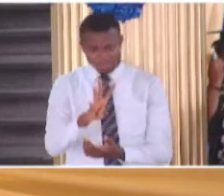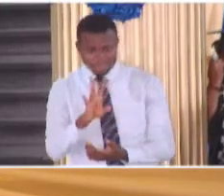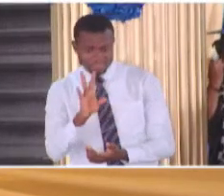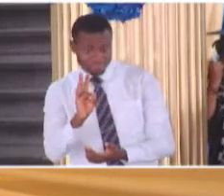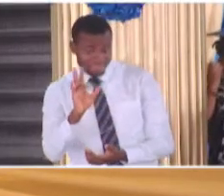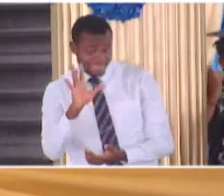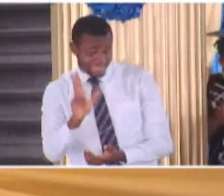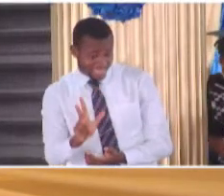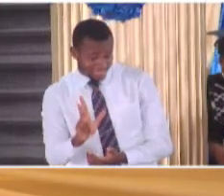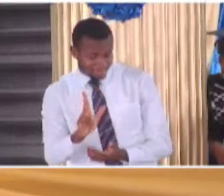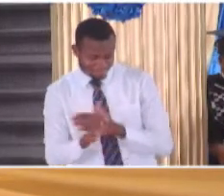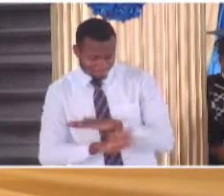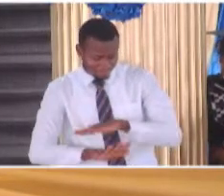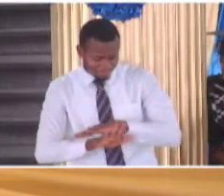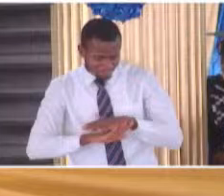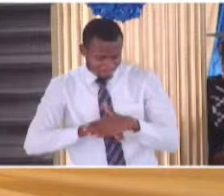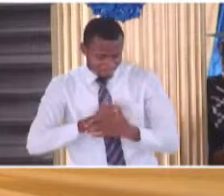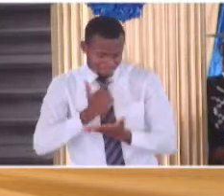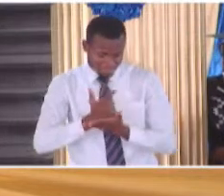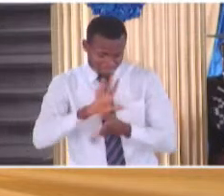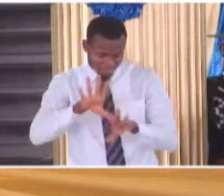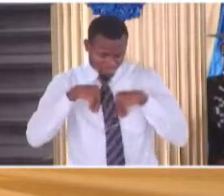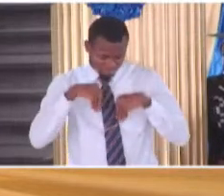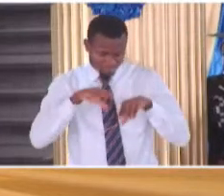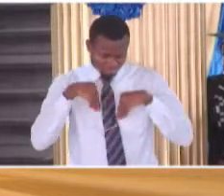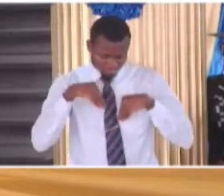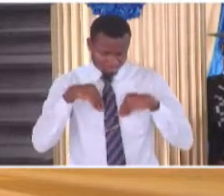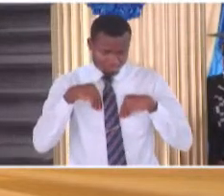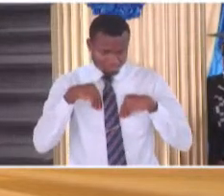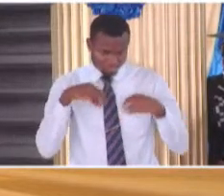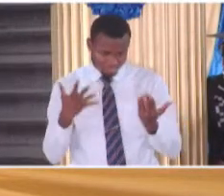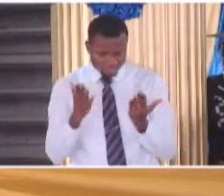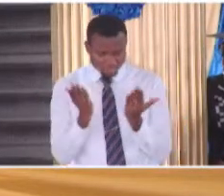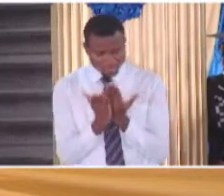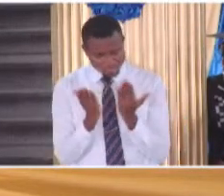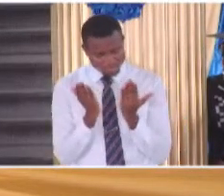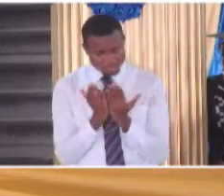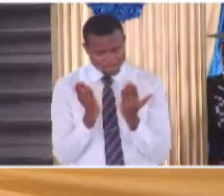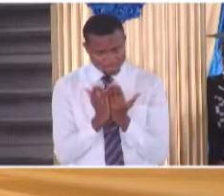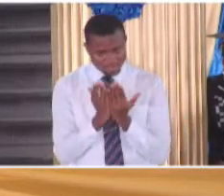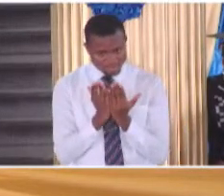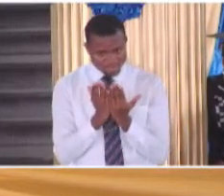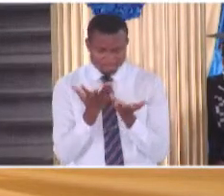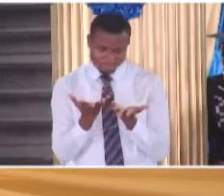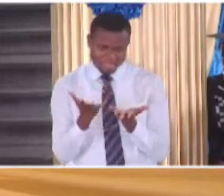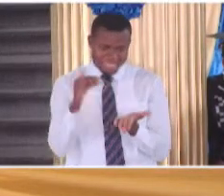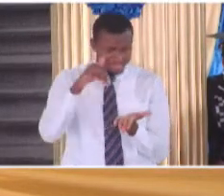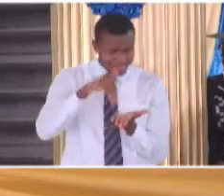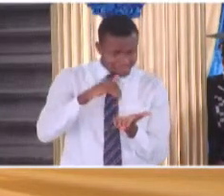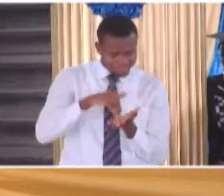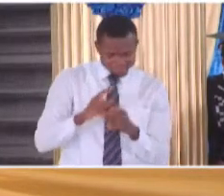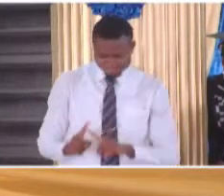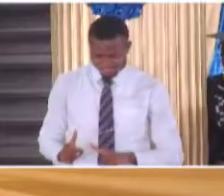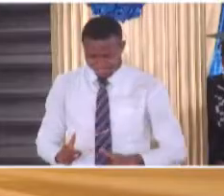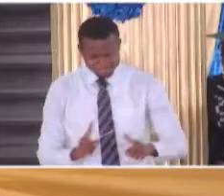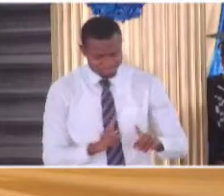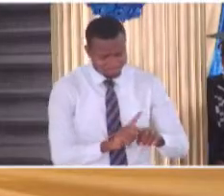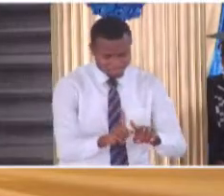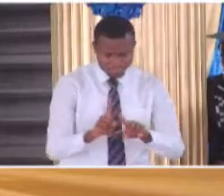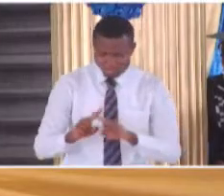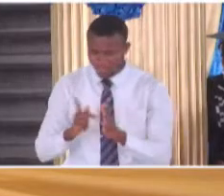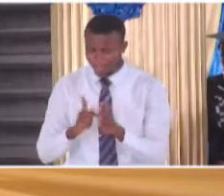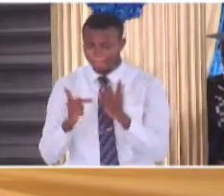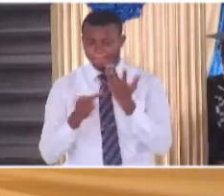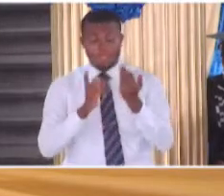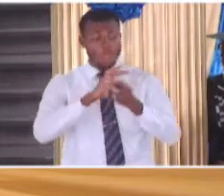17,473 undergraduate students accepted offers of admission and have enrolled for various programs in all